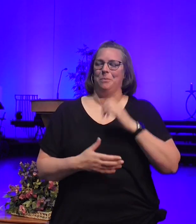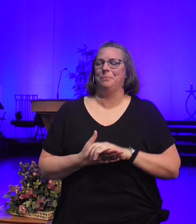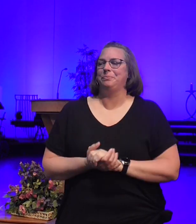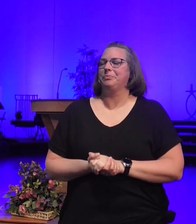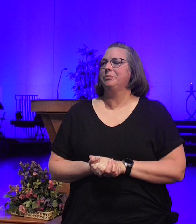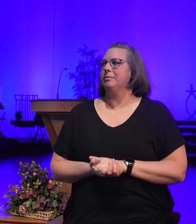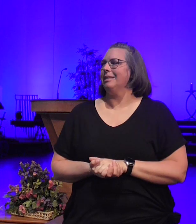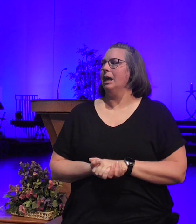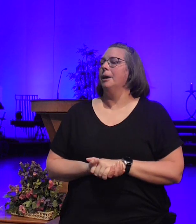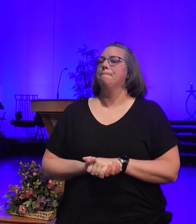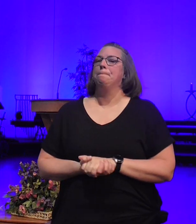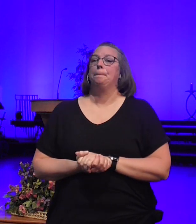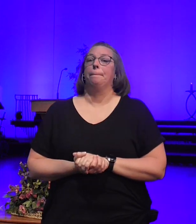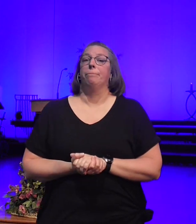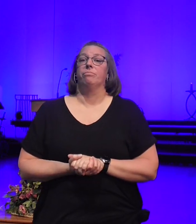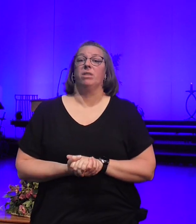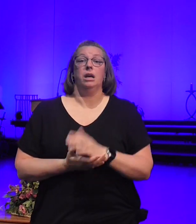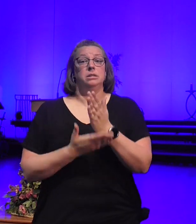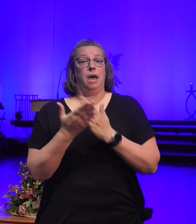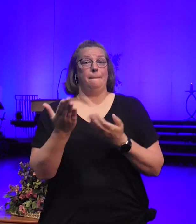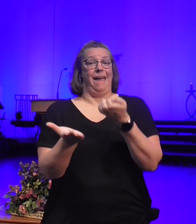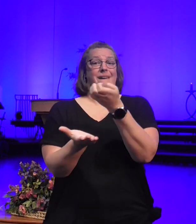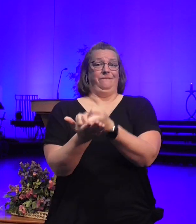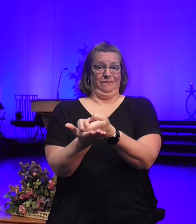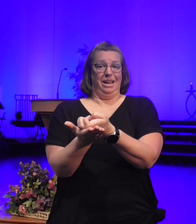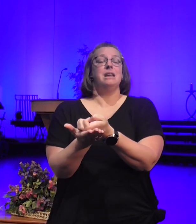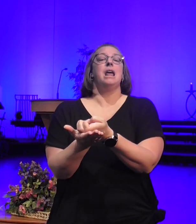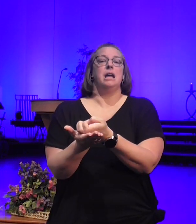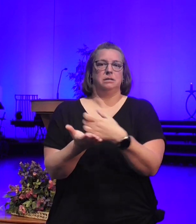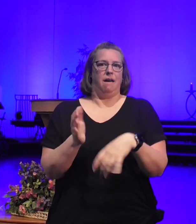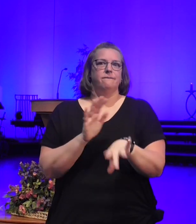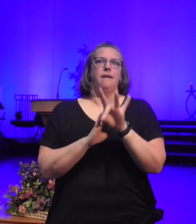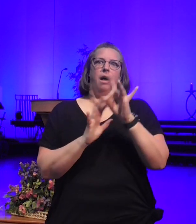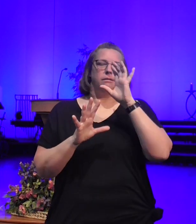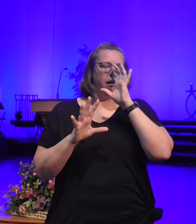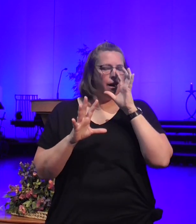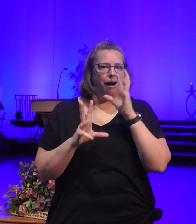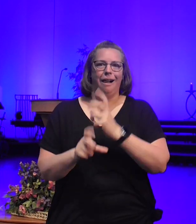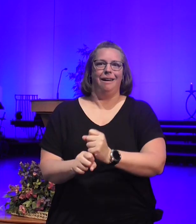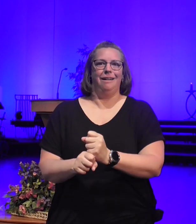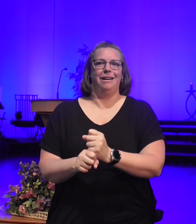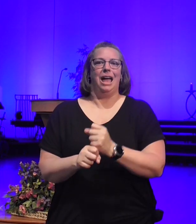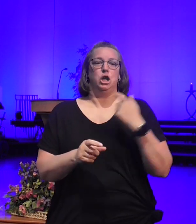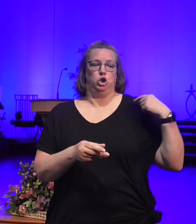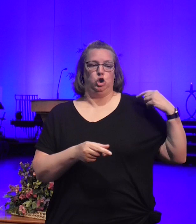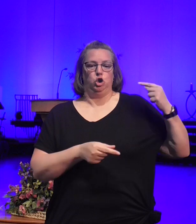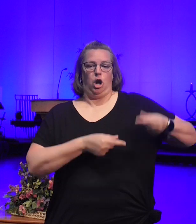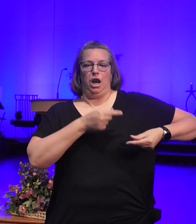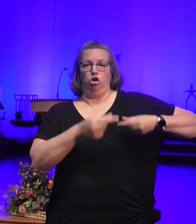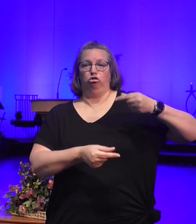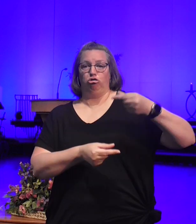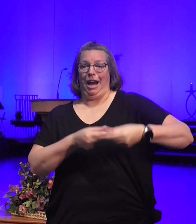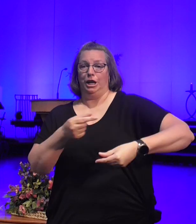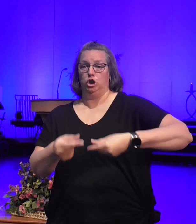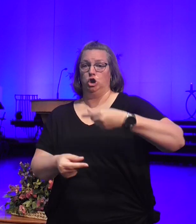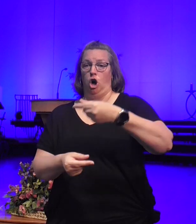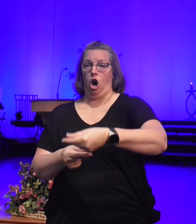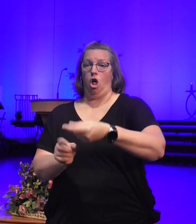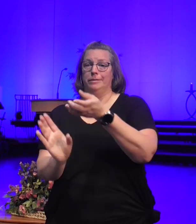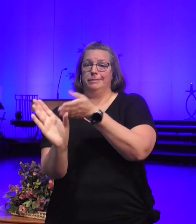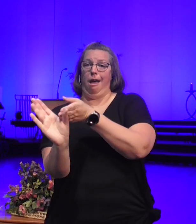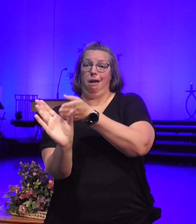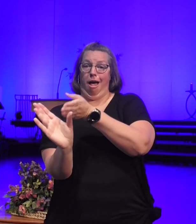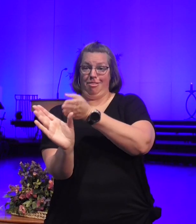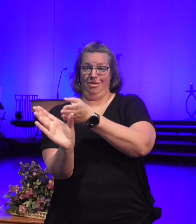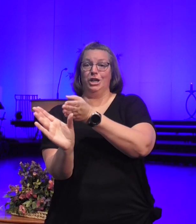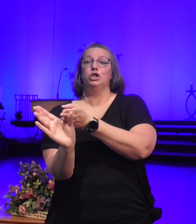at. There is some evidence also that I find fascinating of generational psychology suggesting that